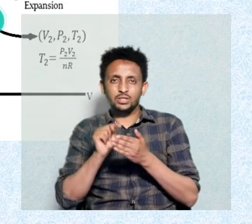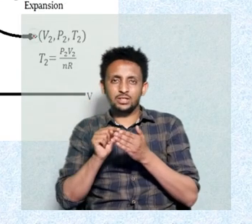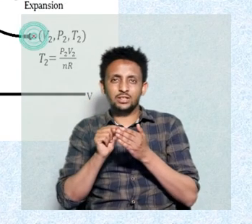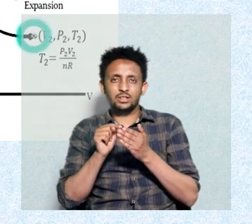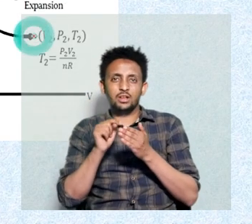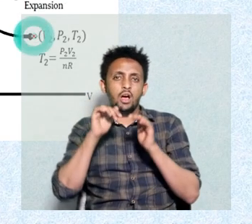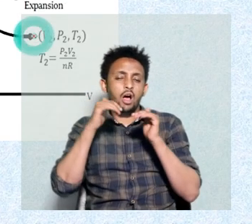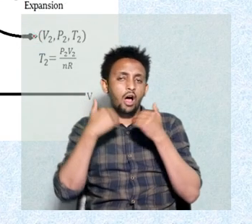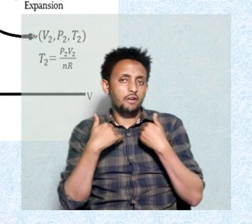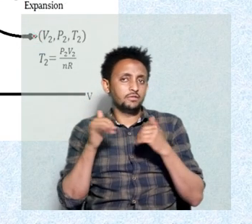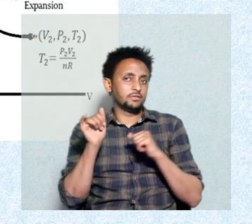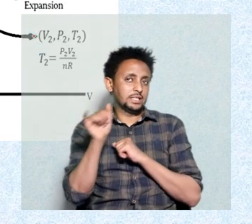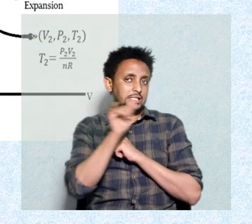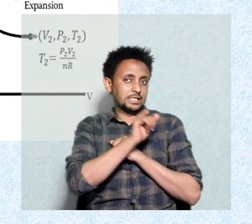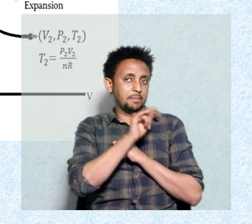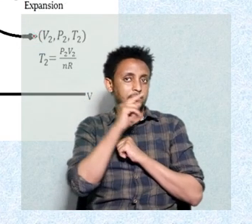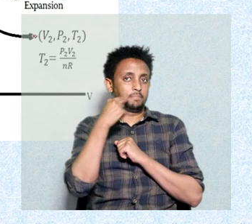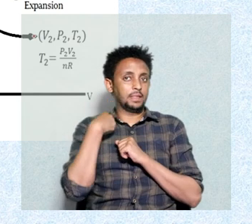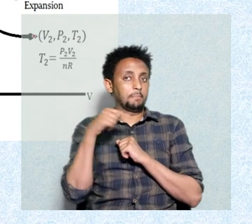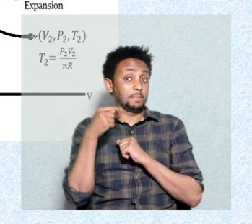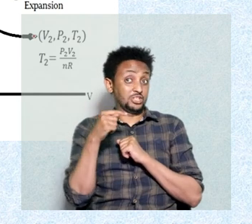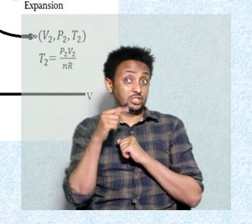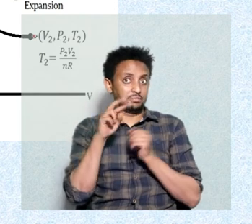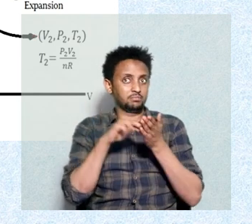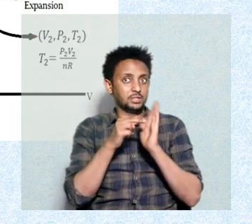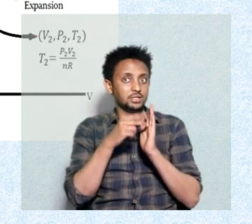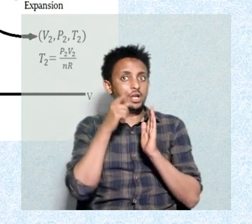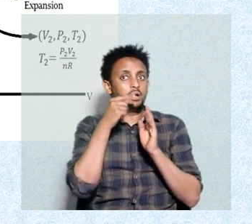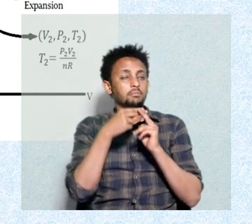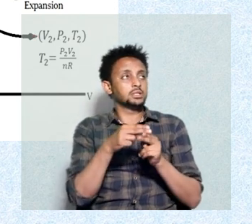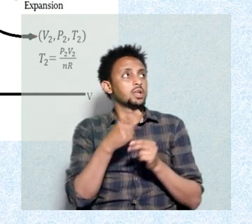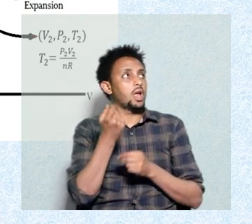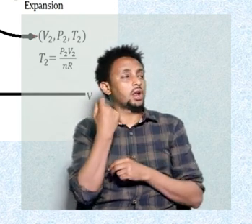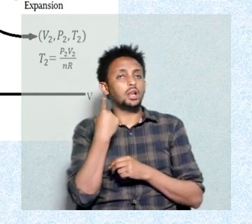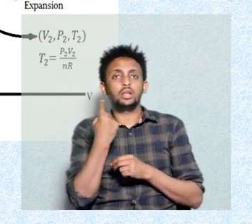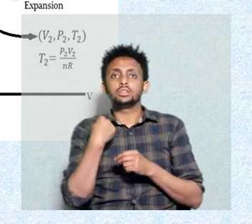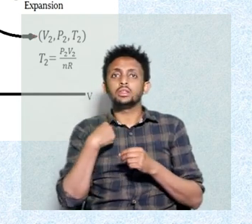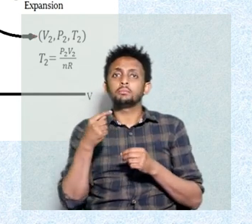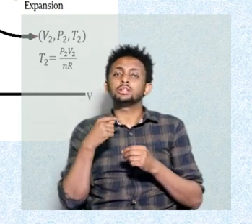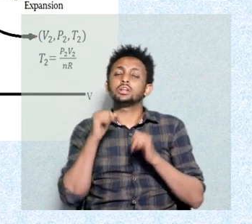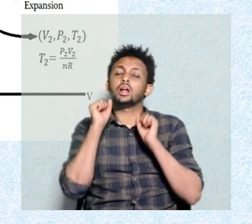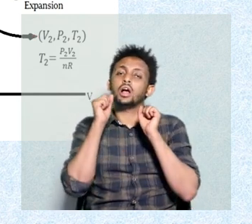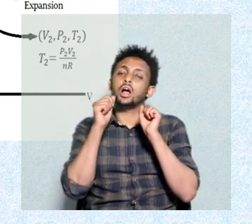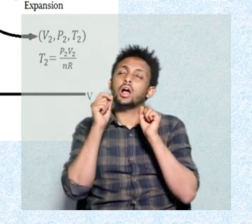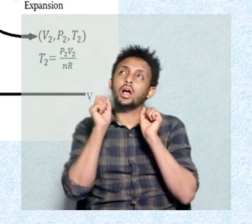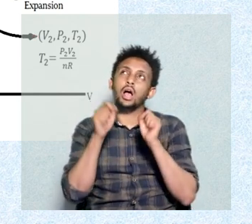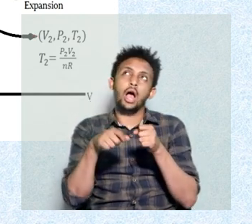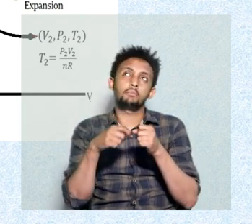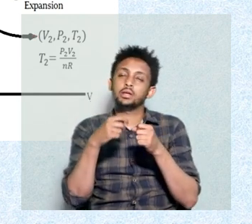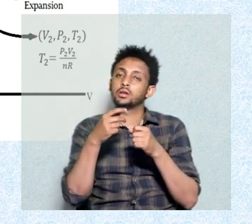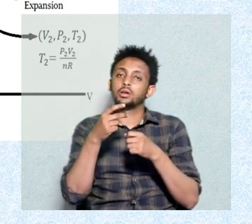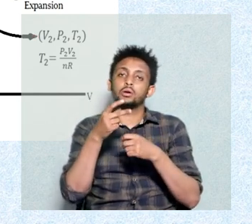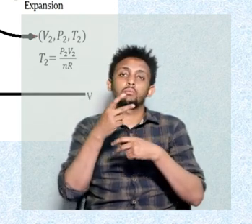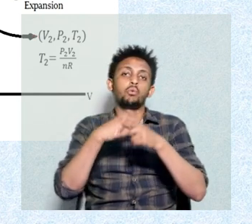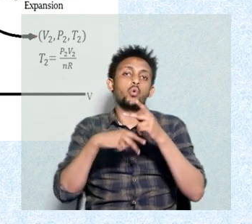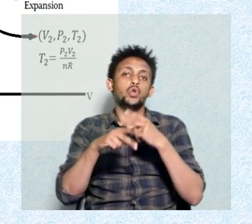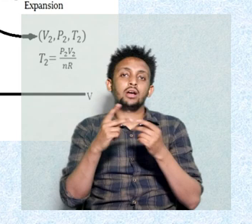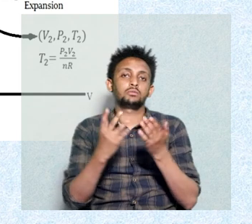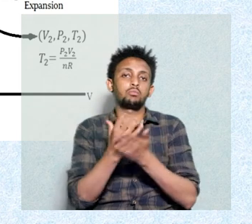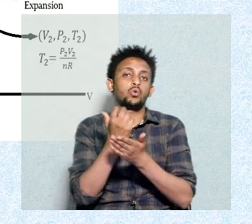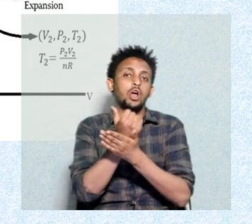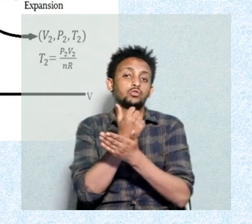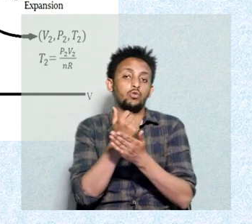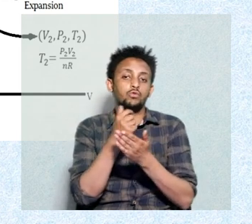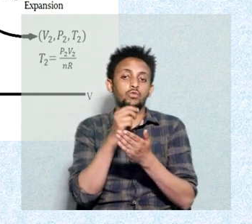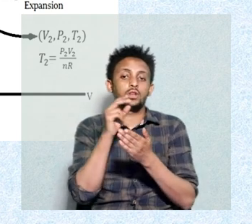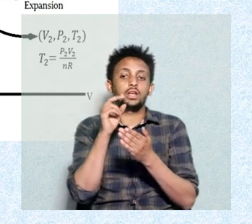remains or have the same temperature, meaning, as I said earlier, temperature can be determined as the product of pressure volume